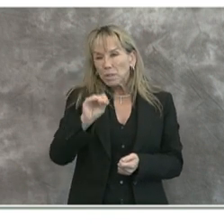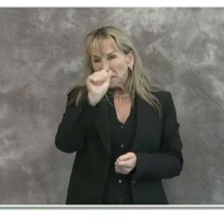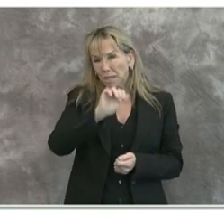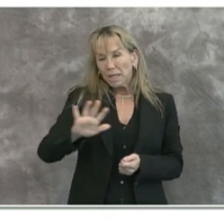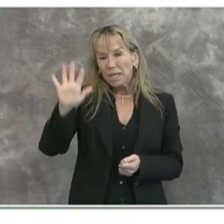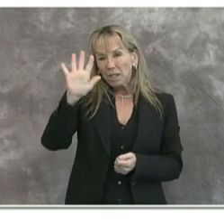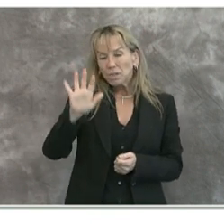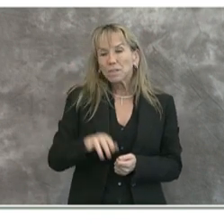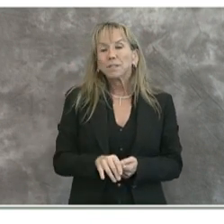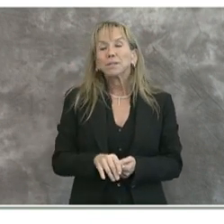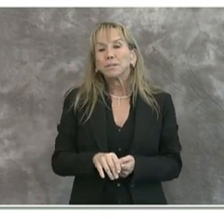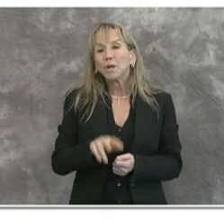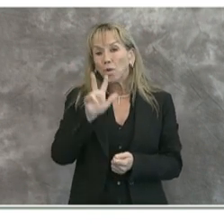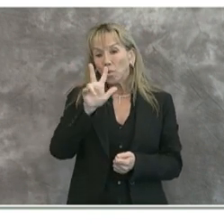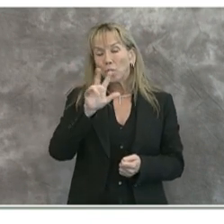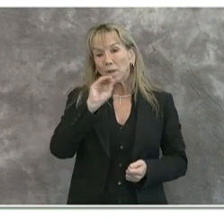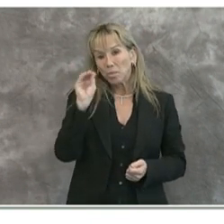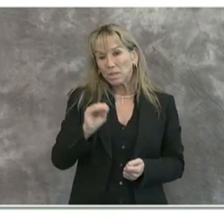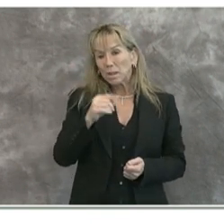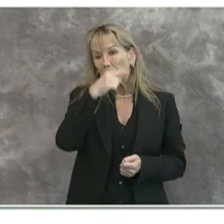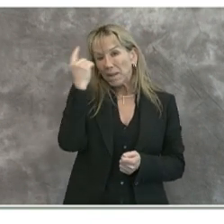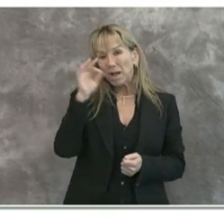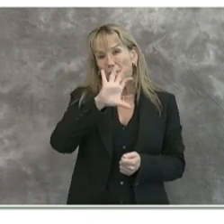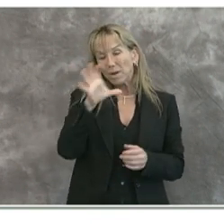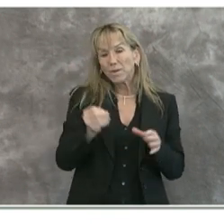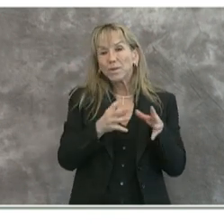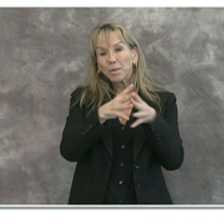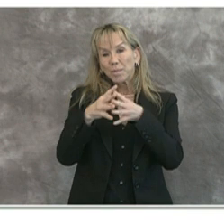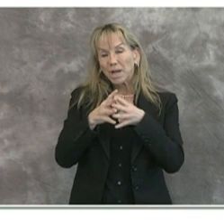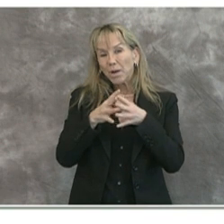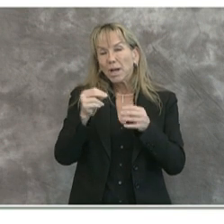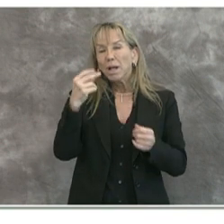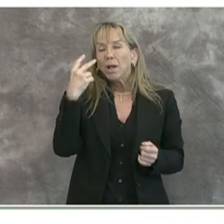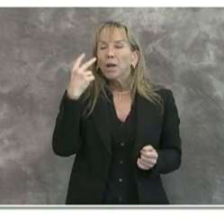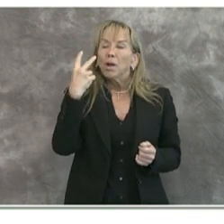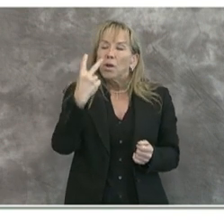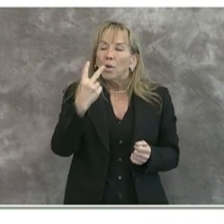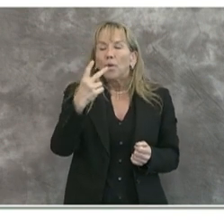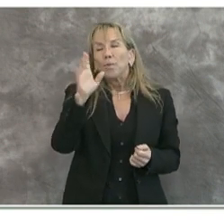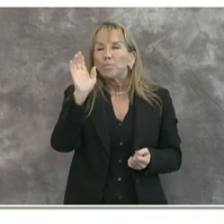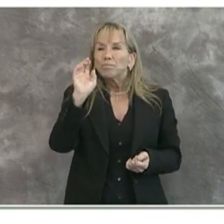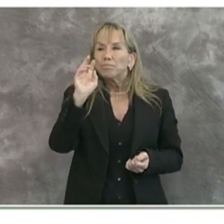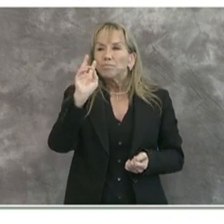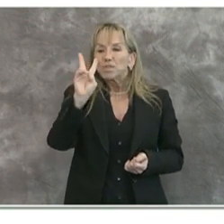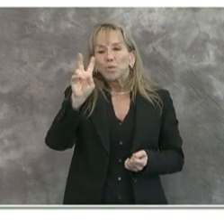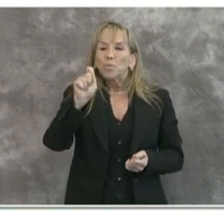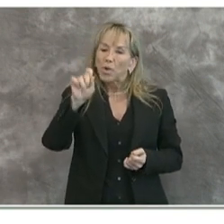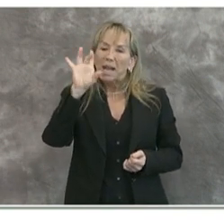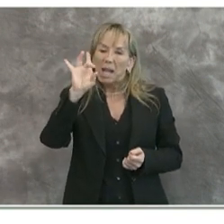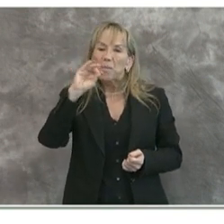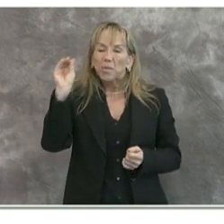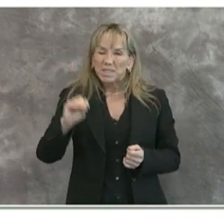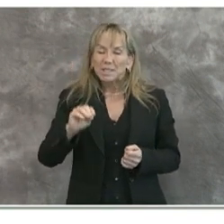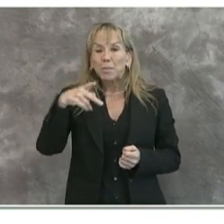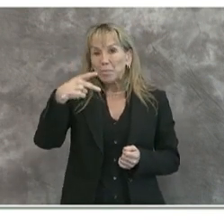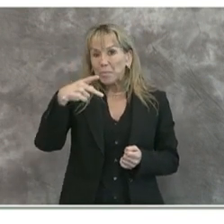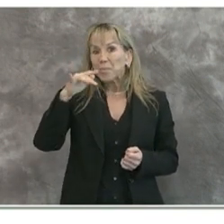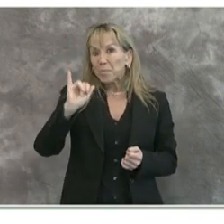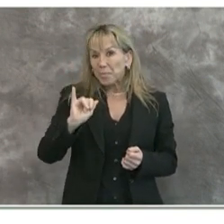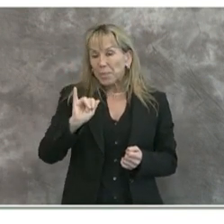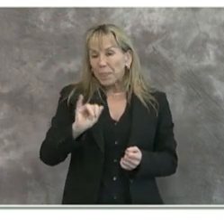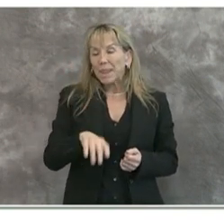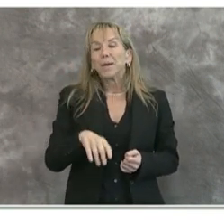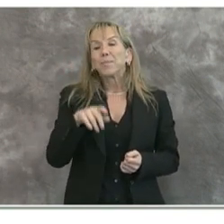Asian, 7 or 3% are Black or African American, and 2 or 0.8% are Pacific Islanders, 1